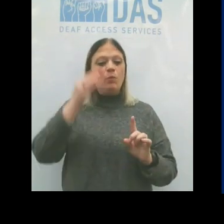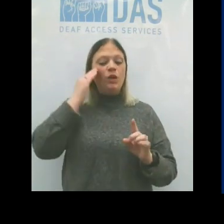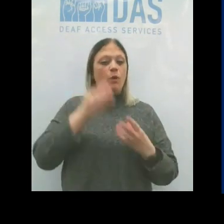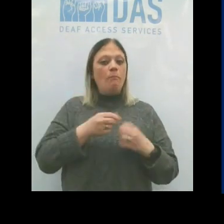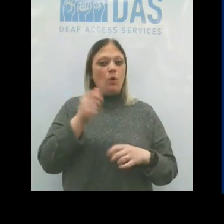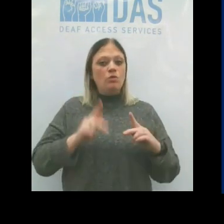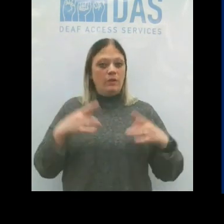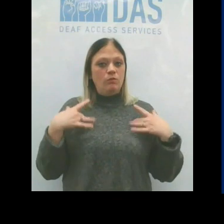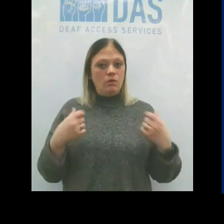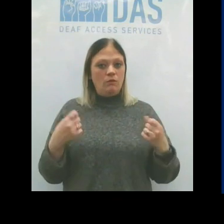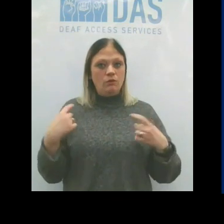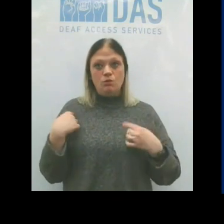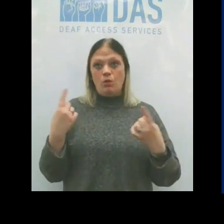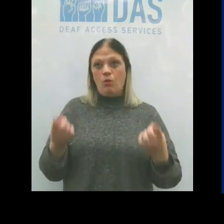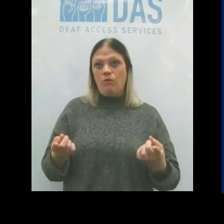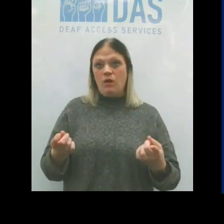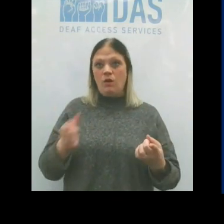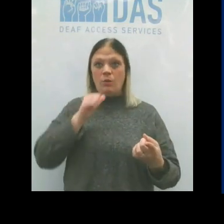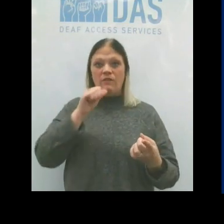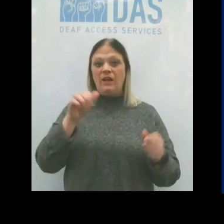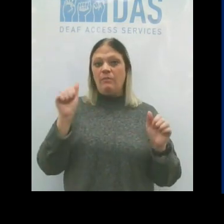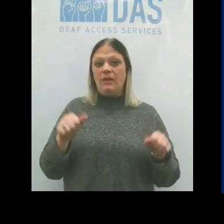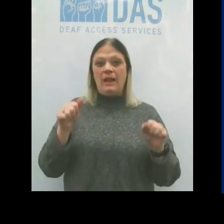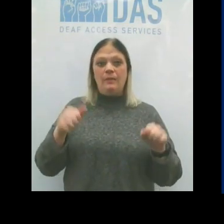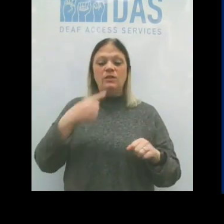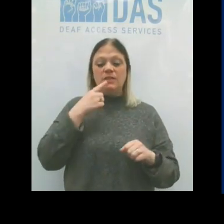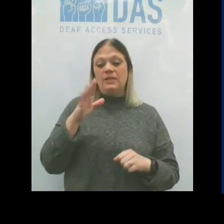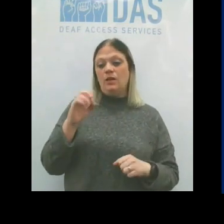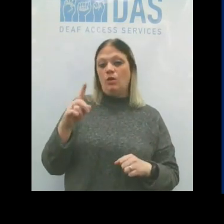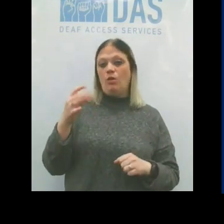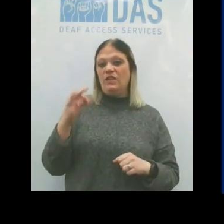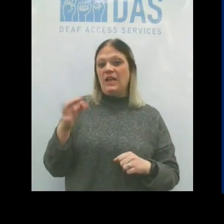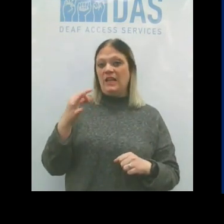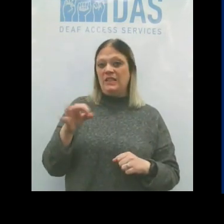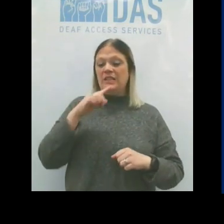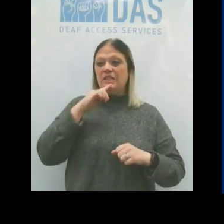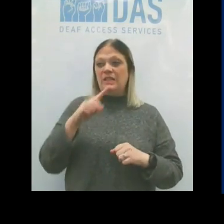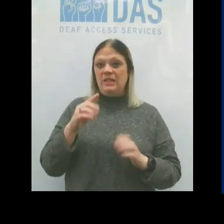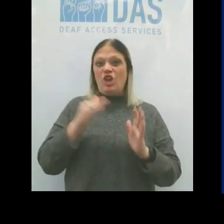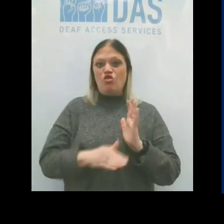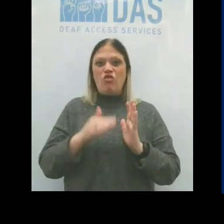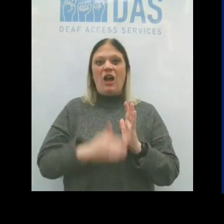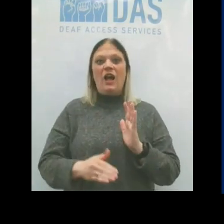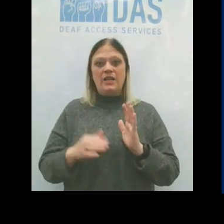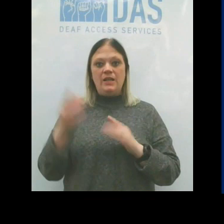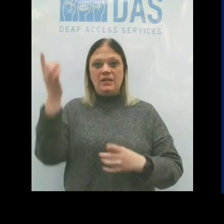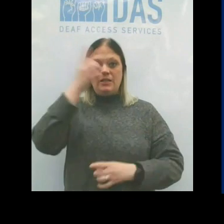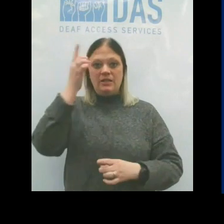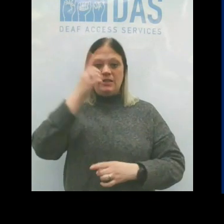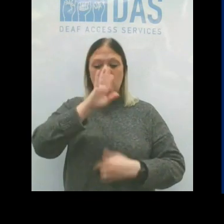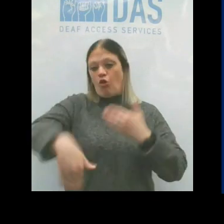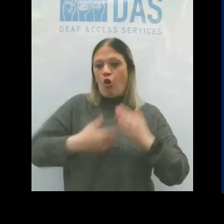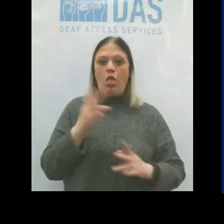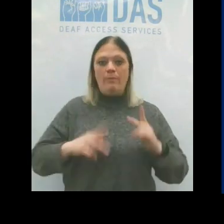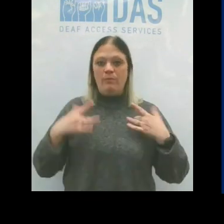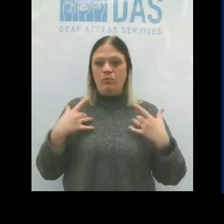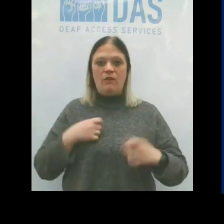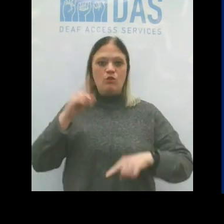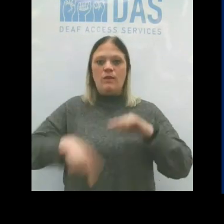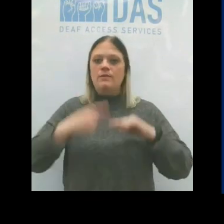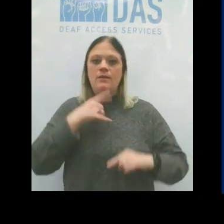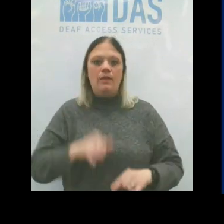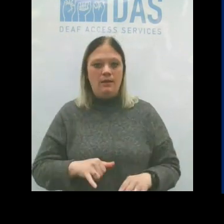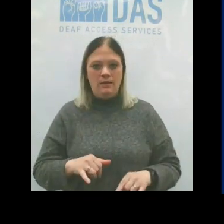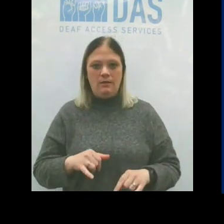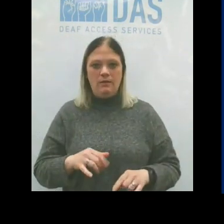far, we haven't been able to say that COVID-19 is a chronic disease and all people do recover. However, just like any